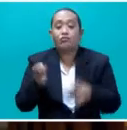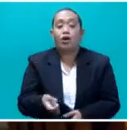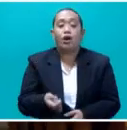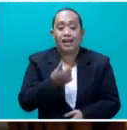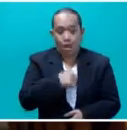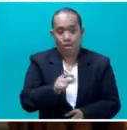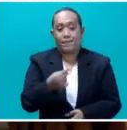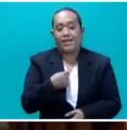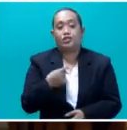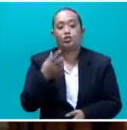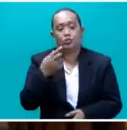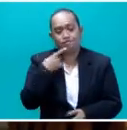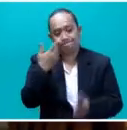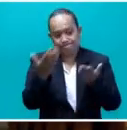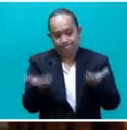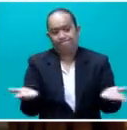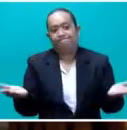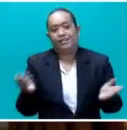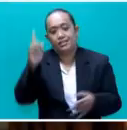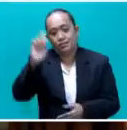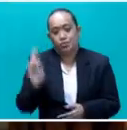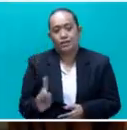on the progress of the town planning laws.